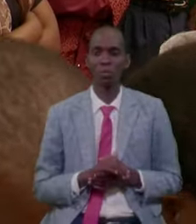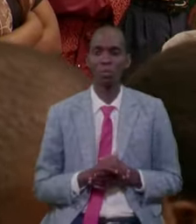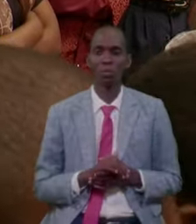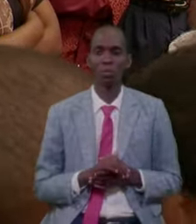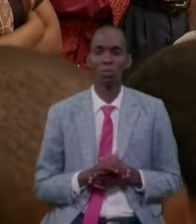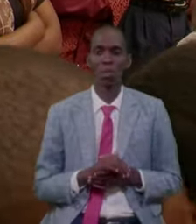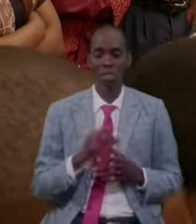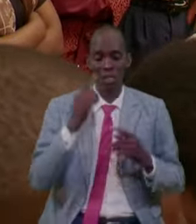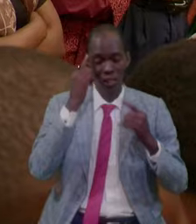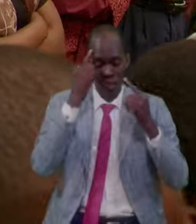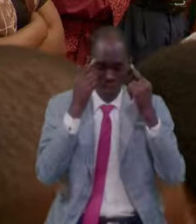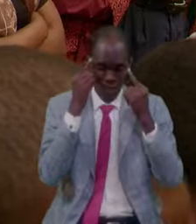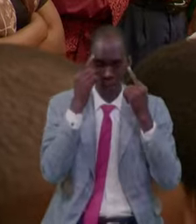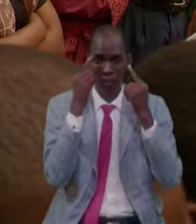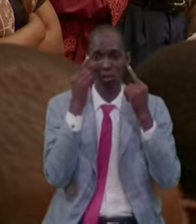Think about